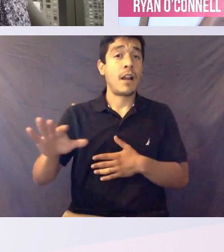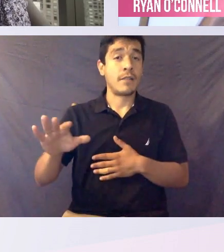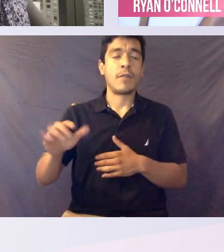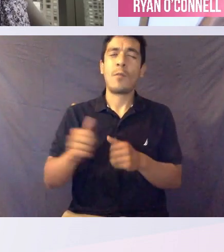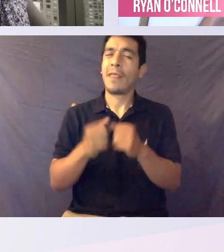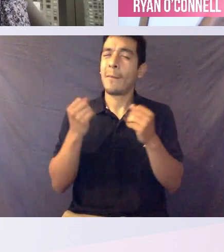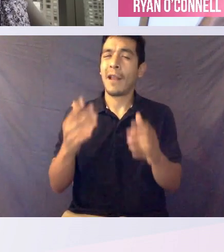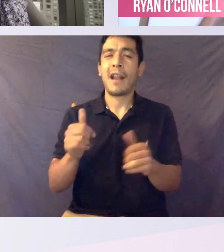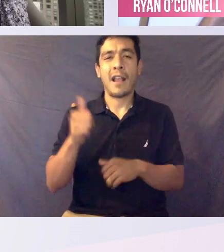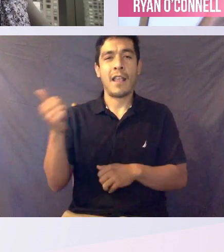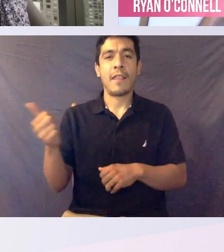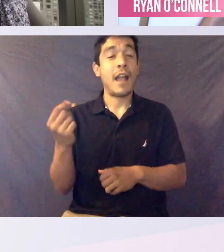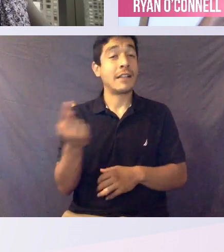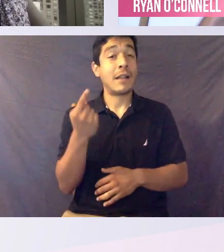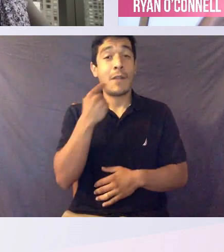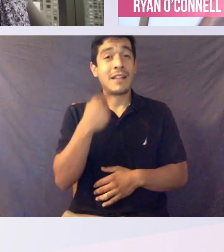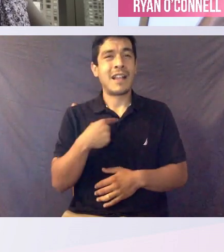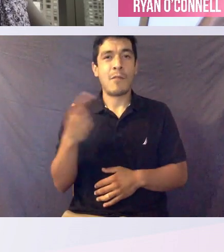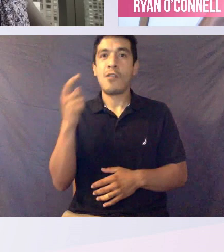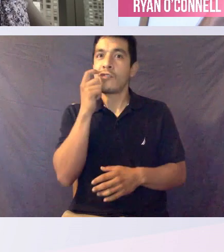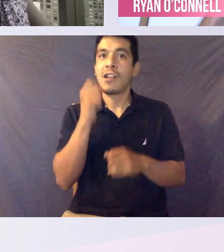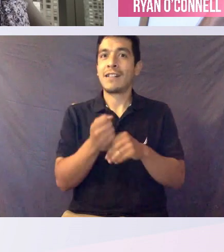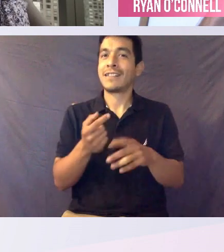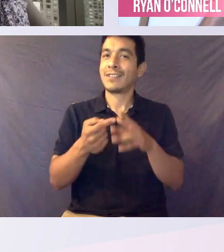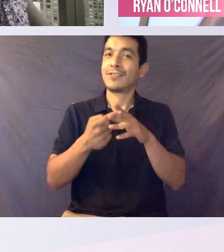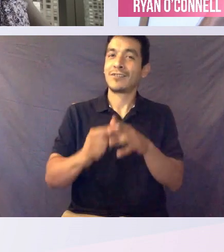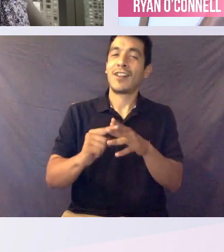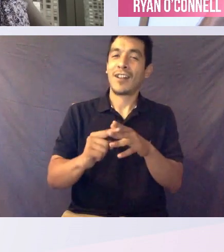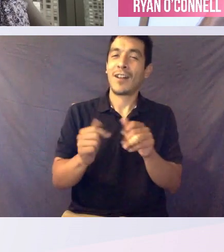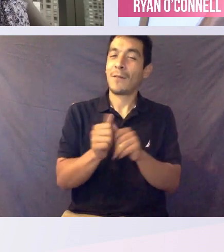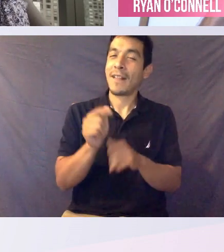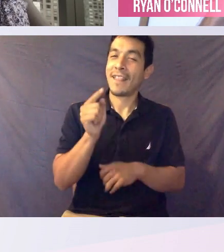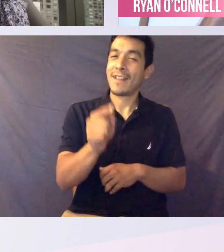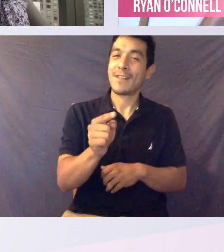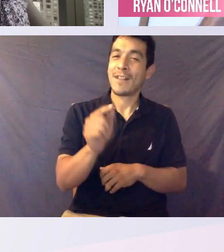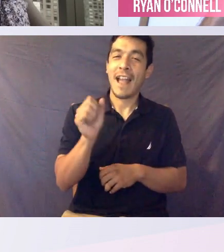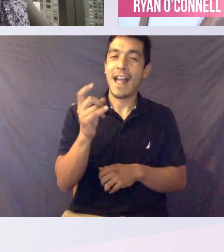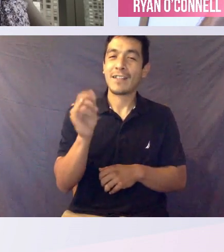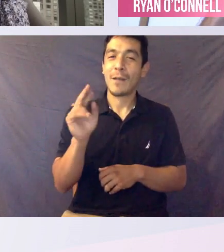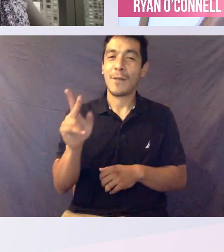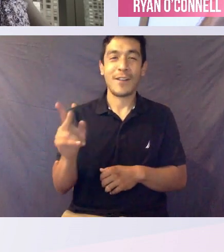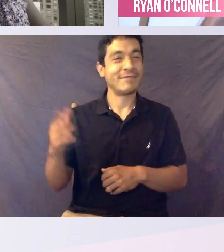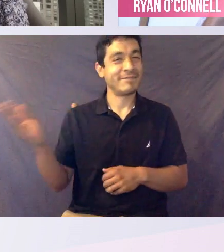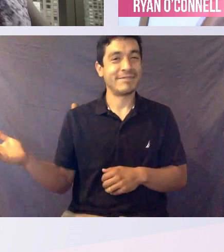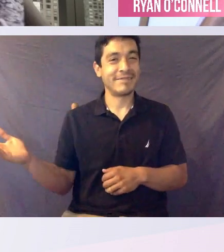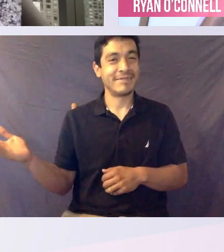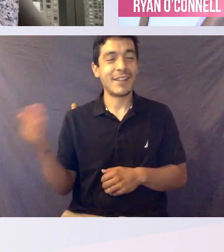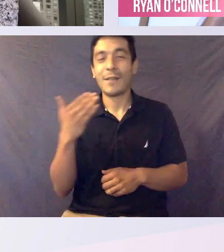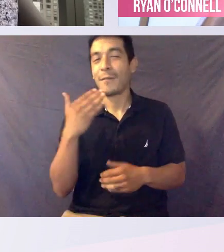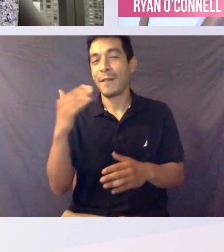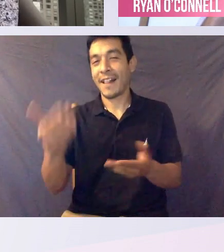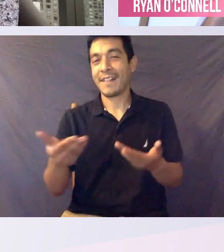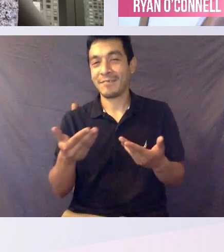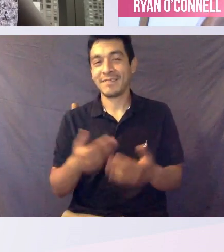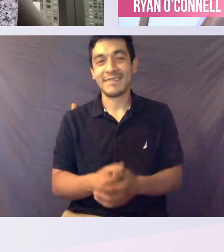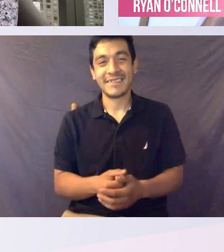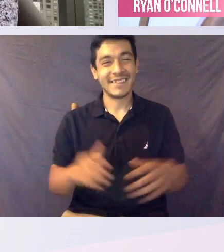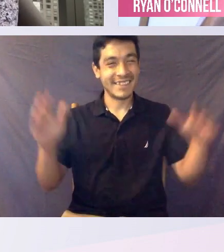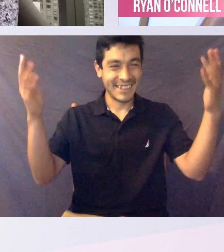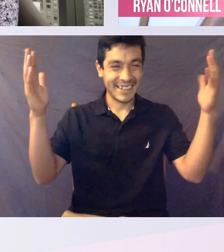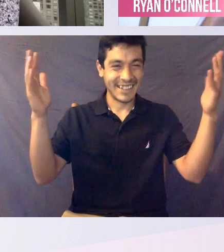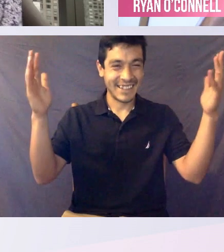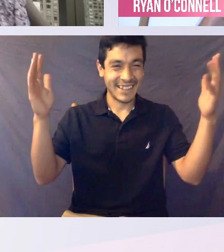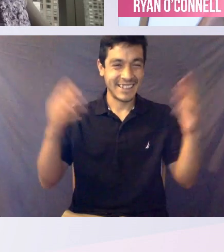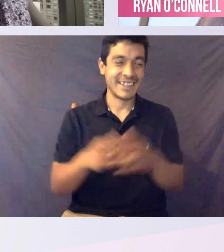And something tells me we are just getting started with you, Ashley Park. So welcome. Yay! It's